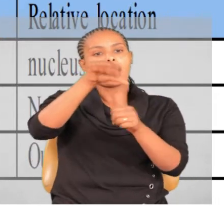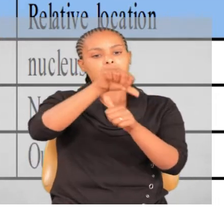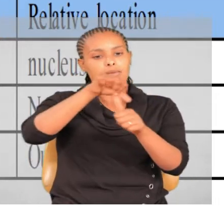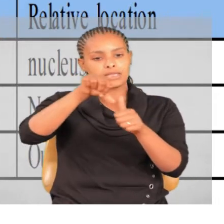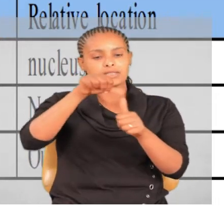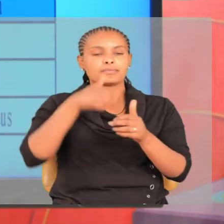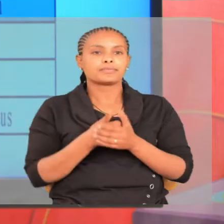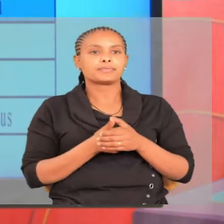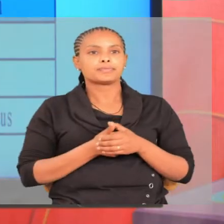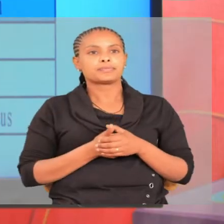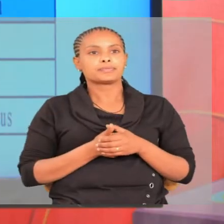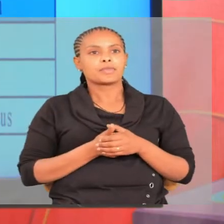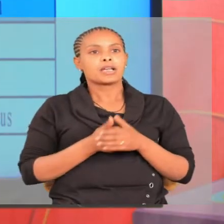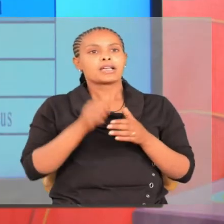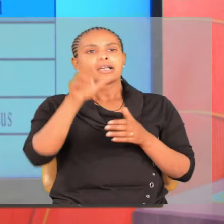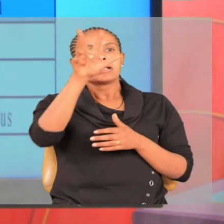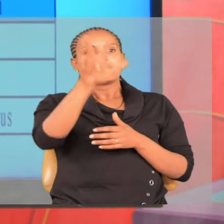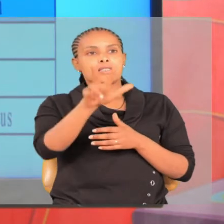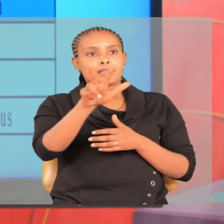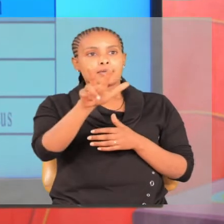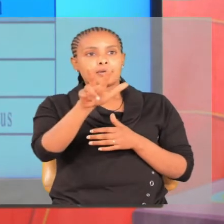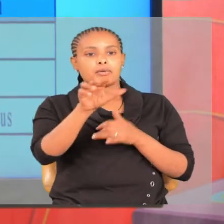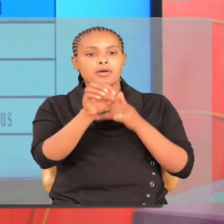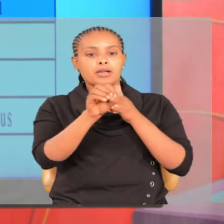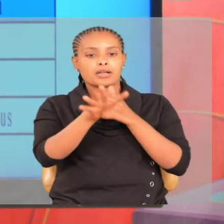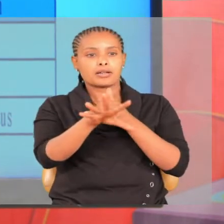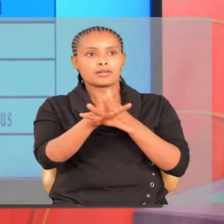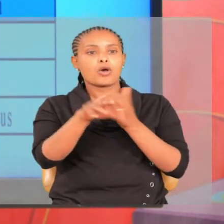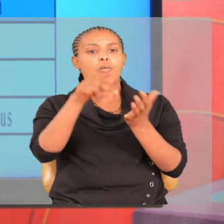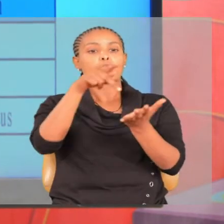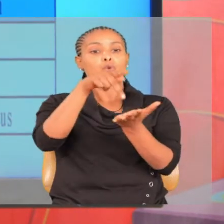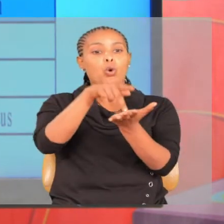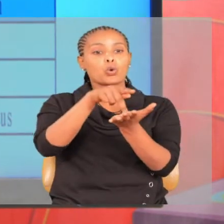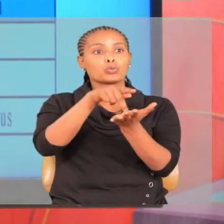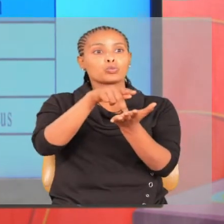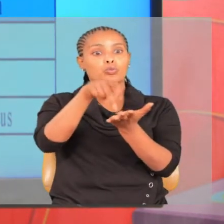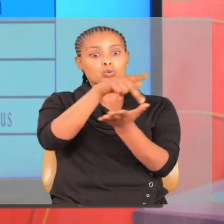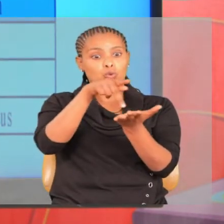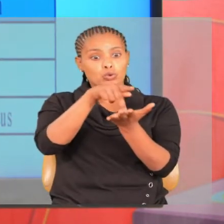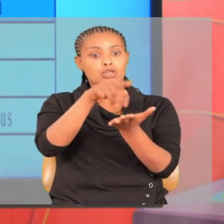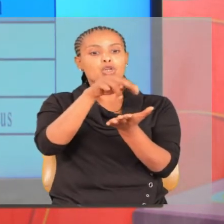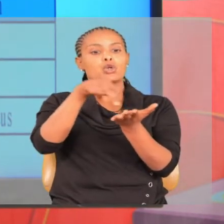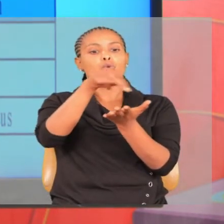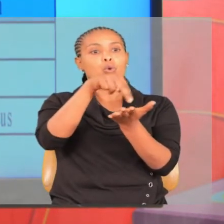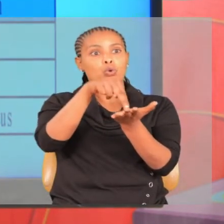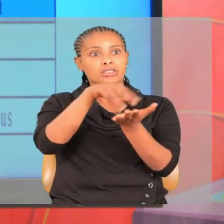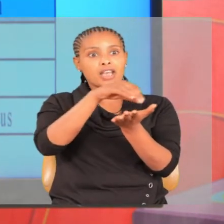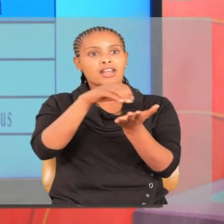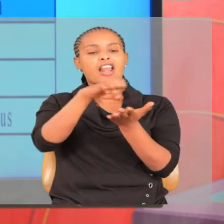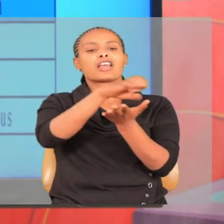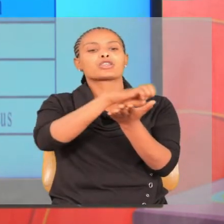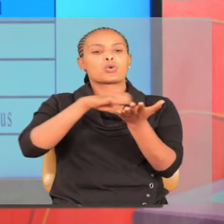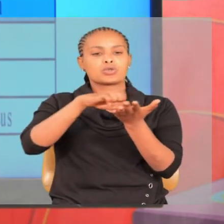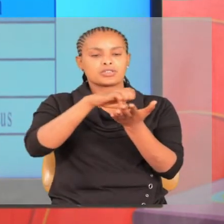atoms. The 3 subatomic particles are protons, neutrons, and electrons.